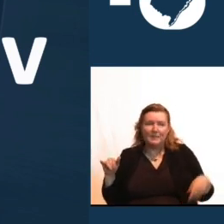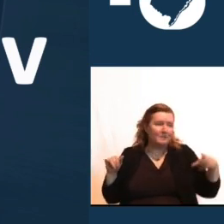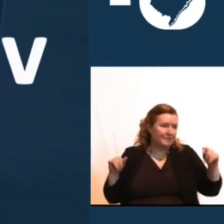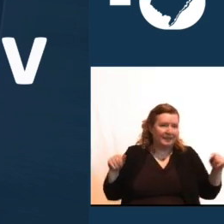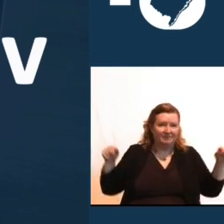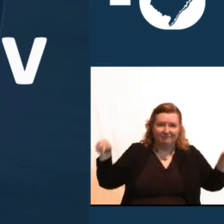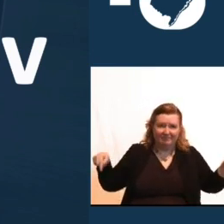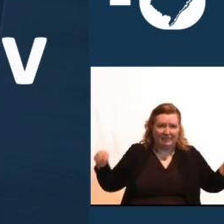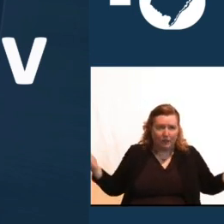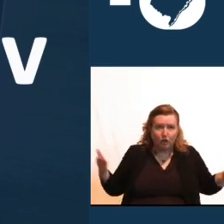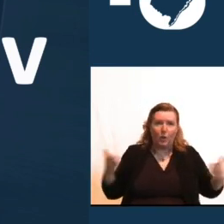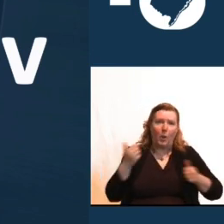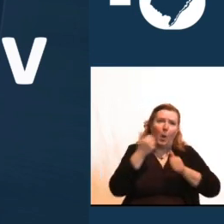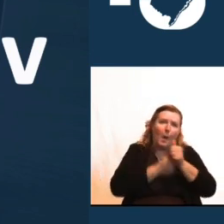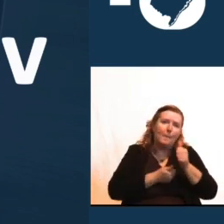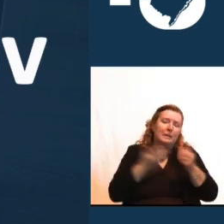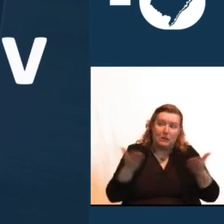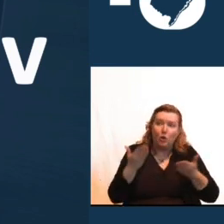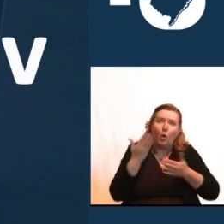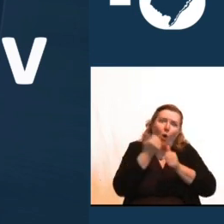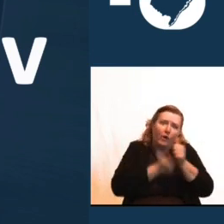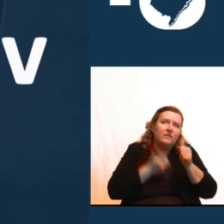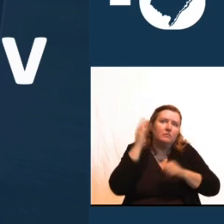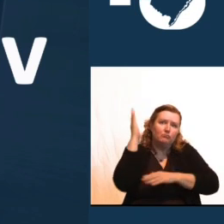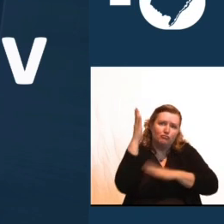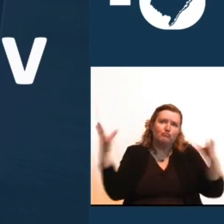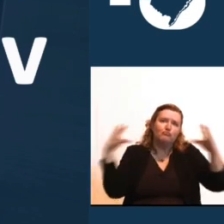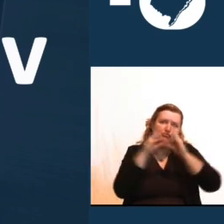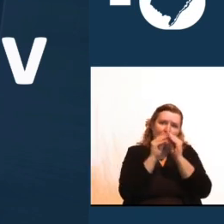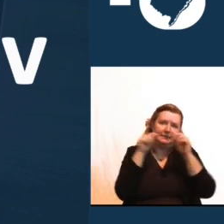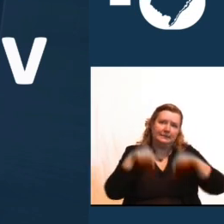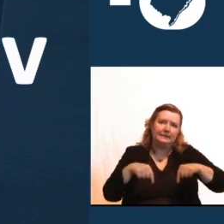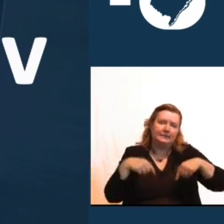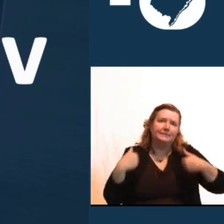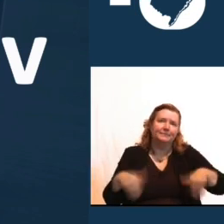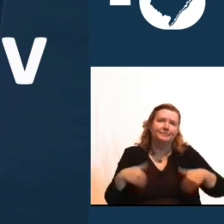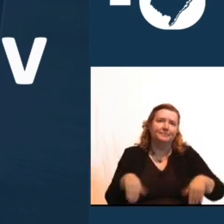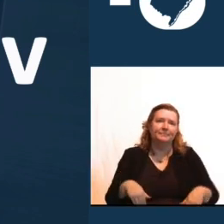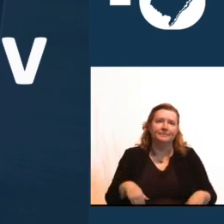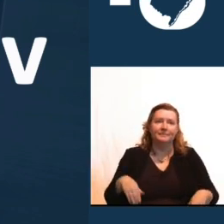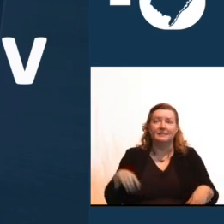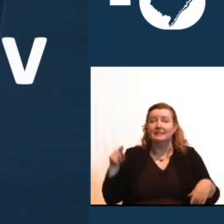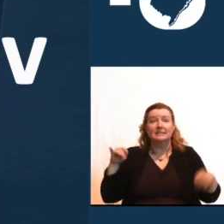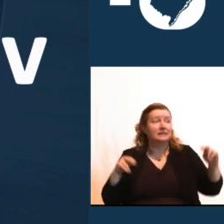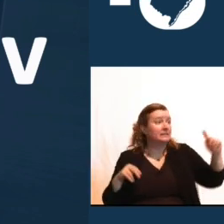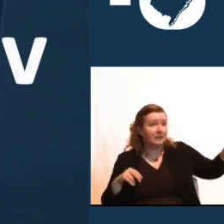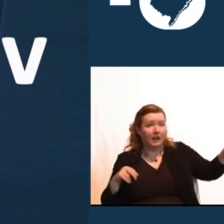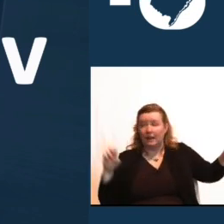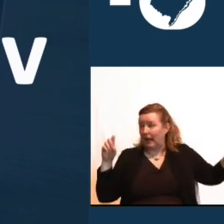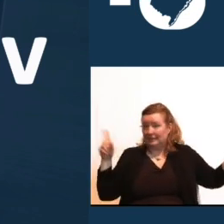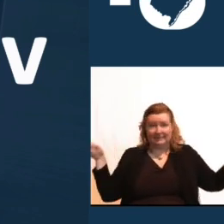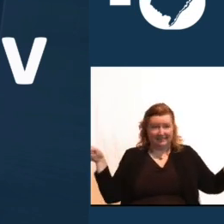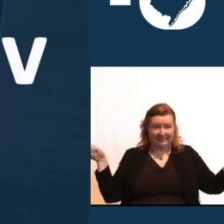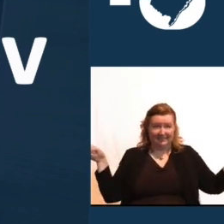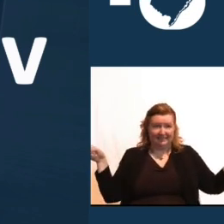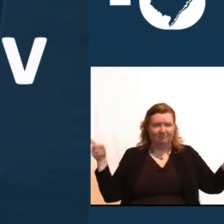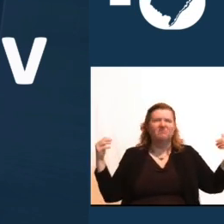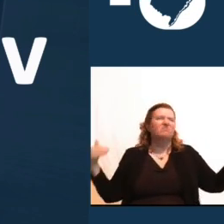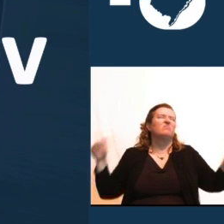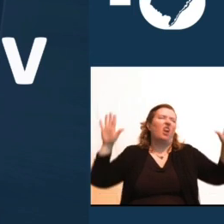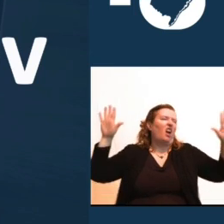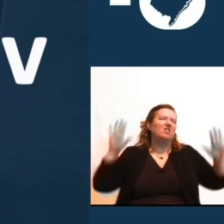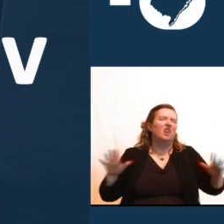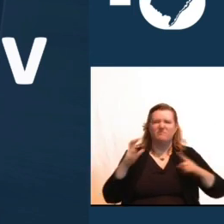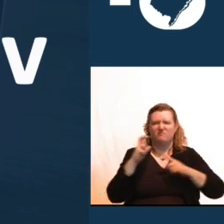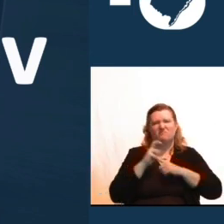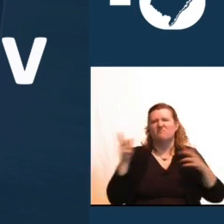Tina on the left, Ed on the right, who have made a terrific tag team of expertise. In absentia, I don't want Eddie Bresnitz to think we forgot about him.